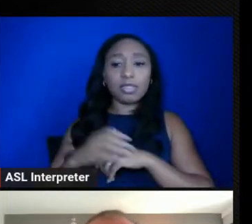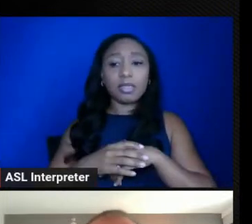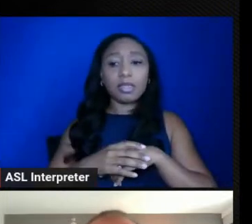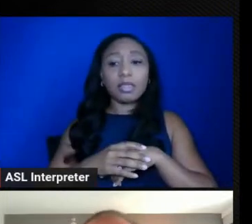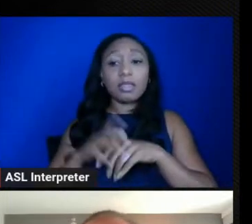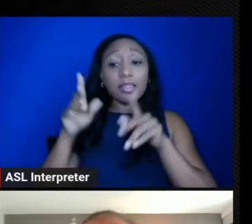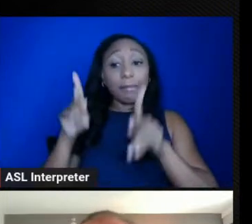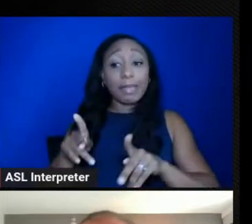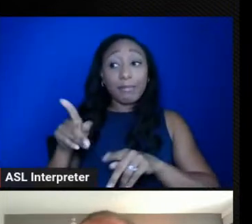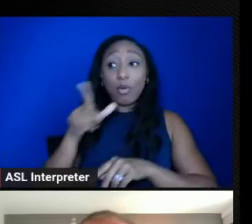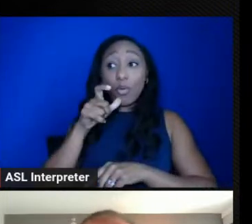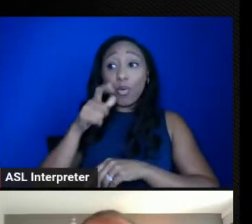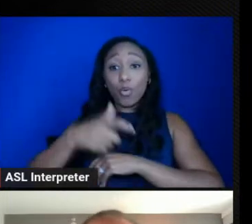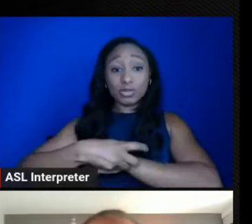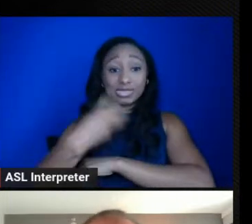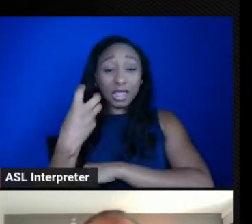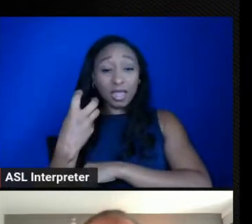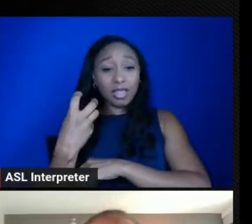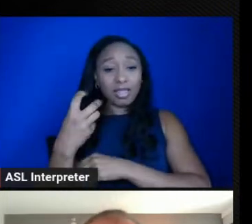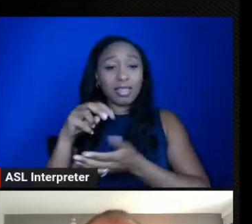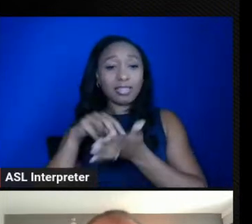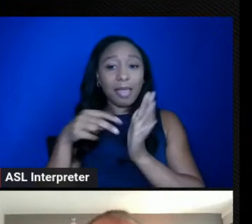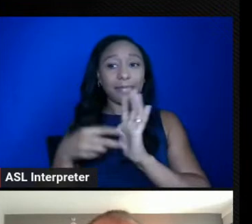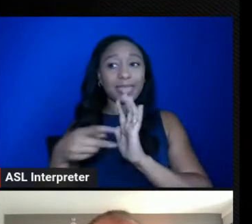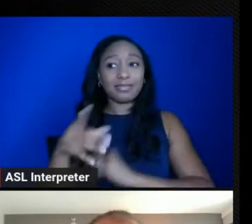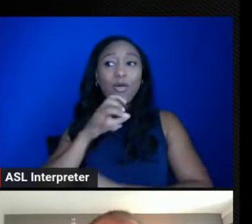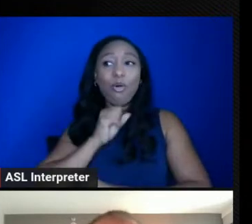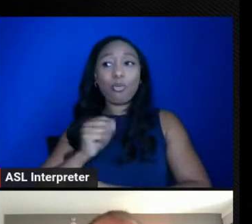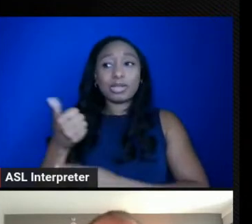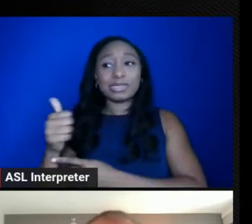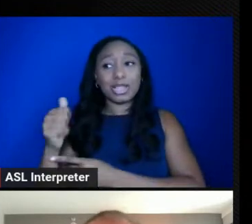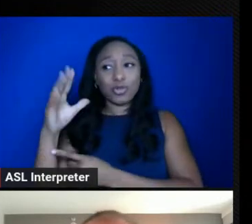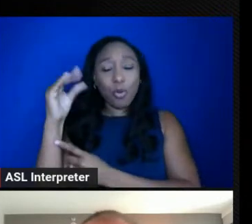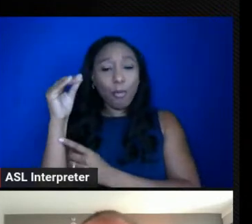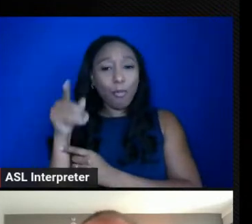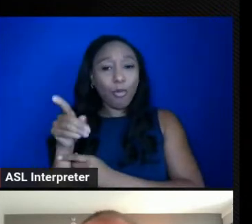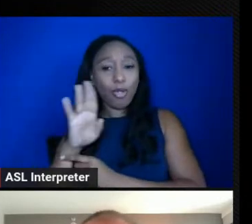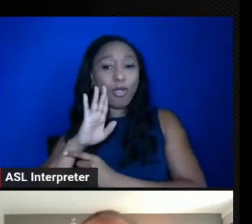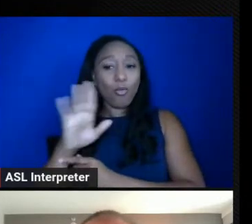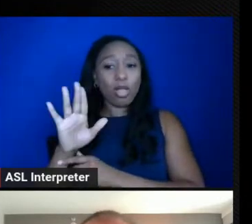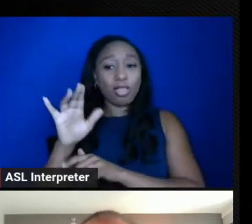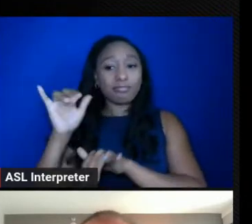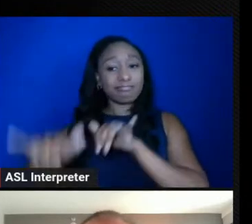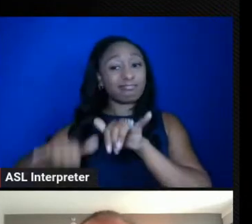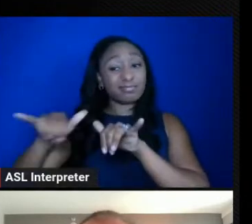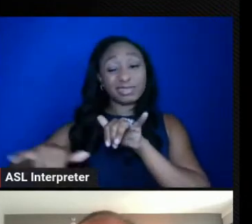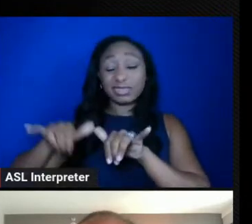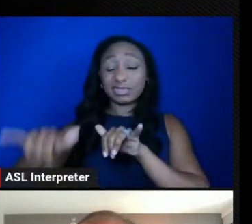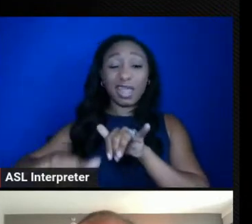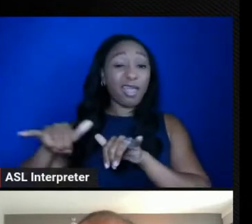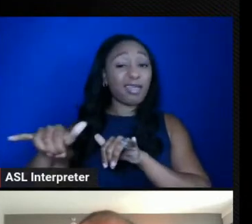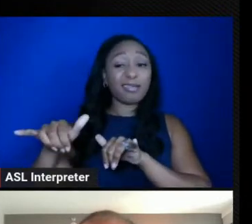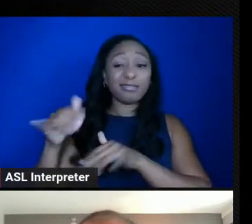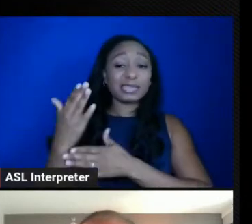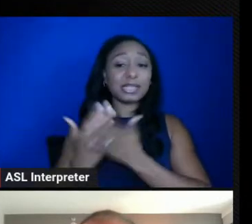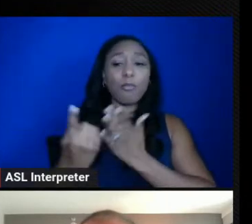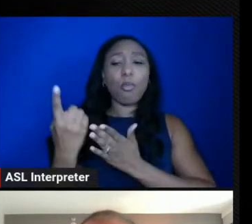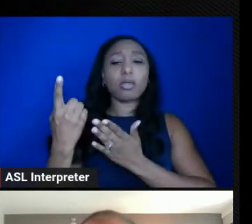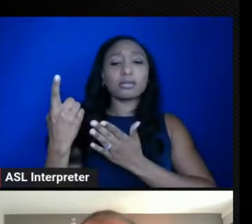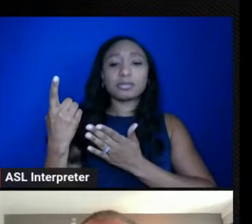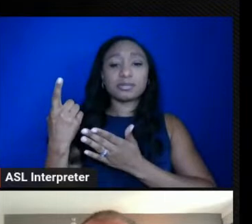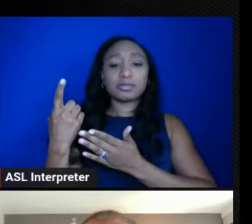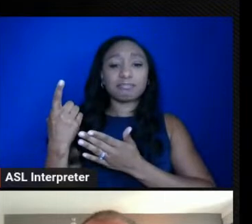10-year-old Cornelius would spend the rest of his life as someone else's property, somewhere very far